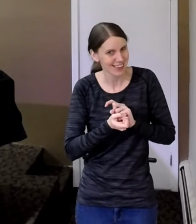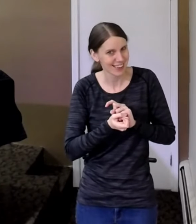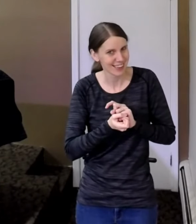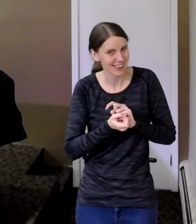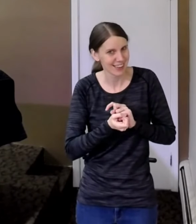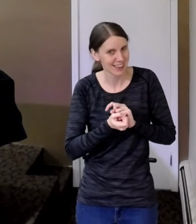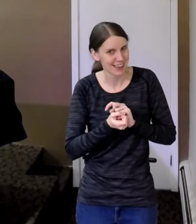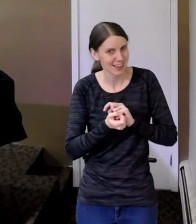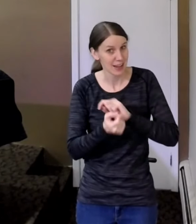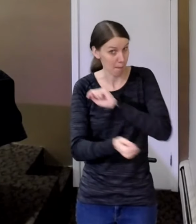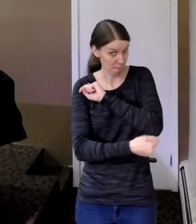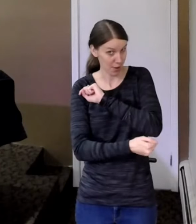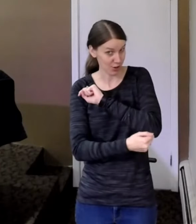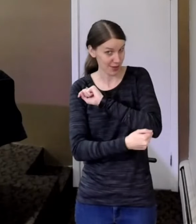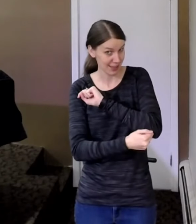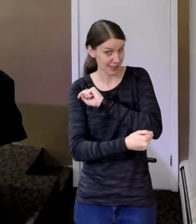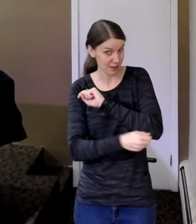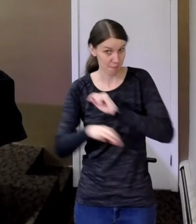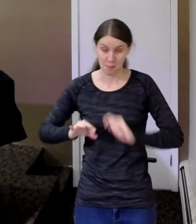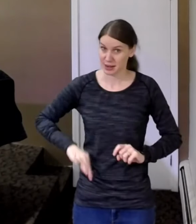our actions.